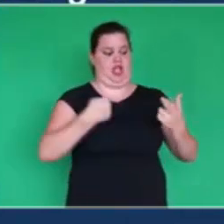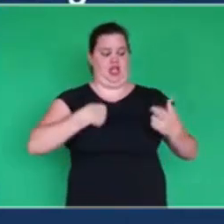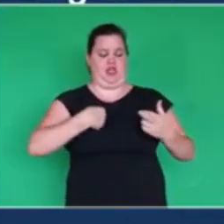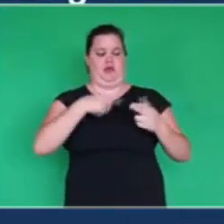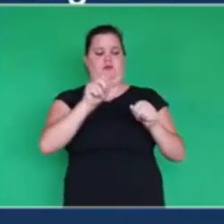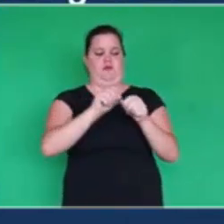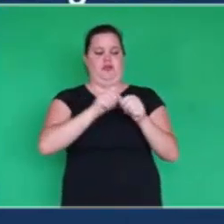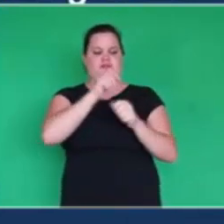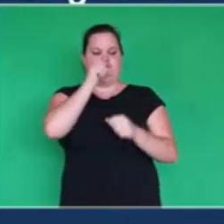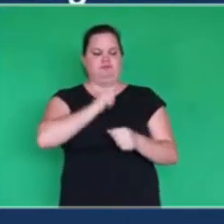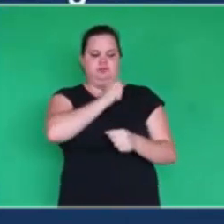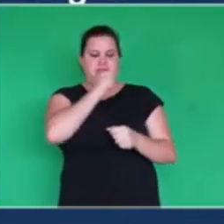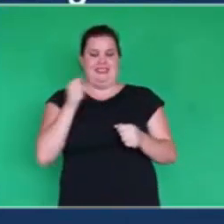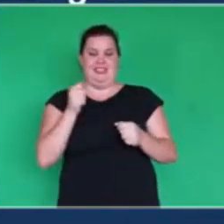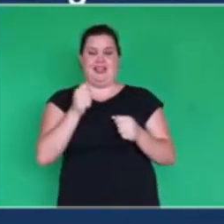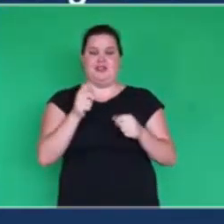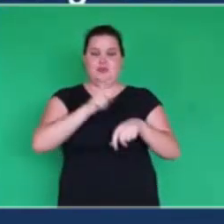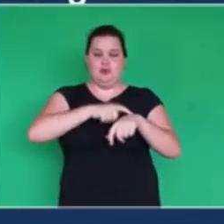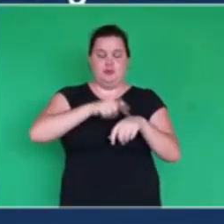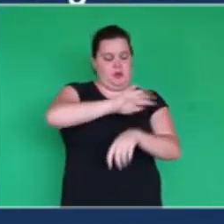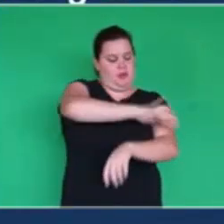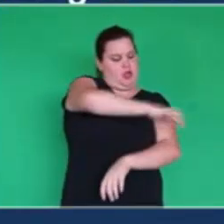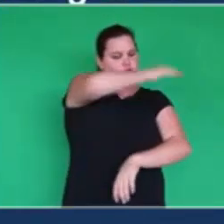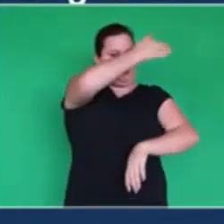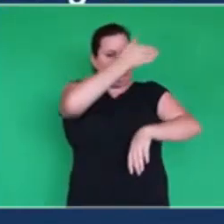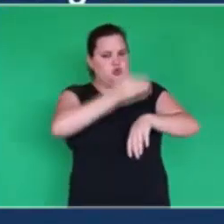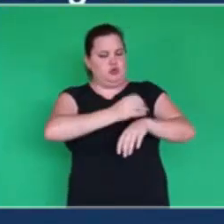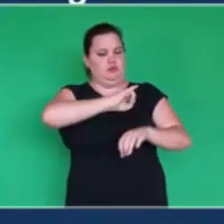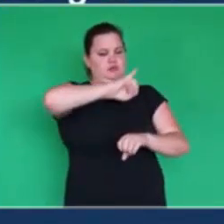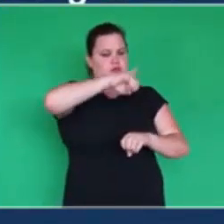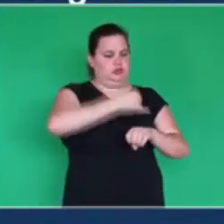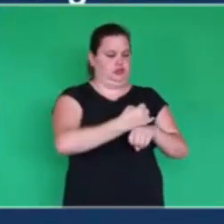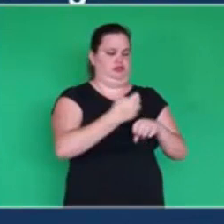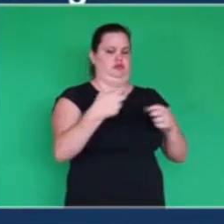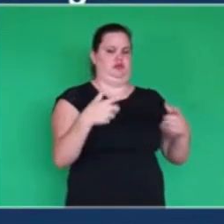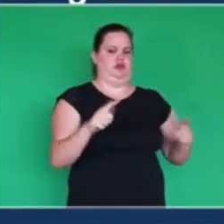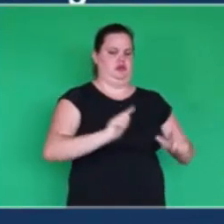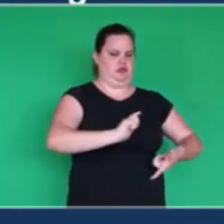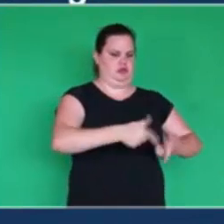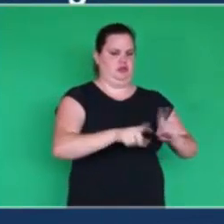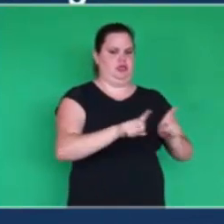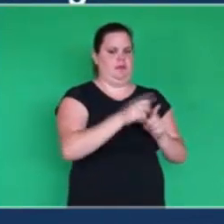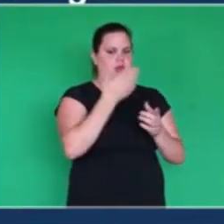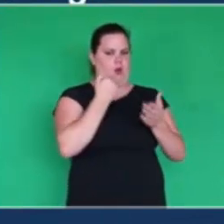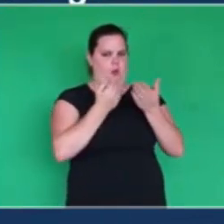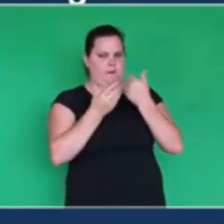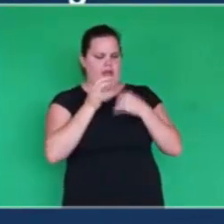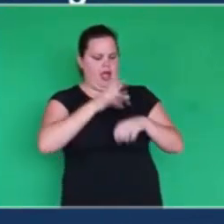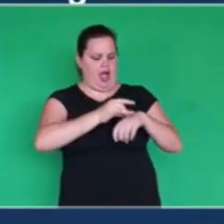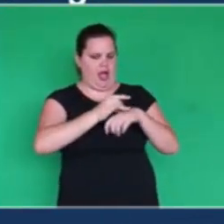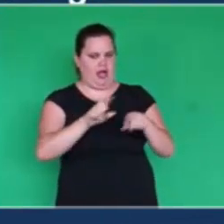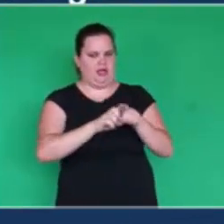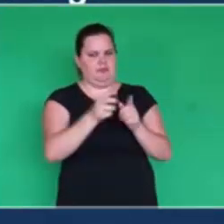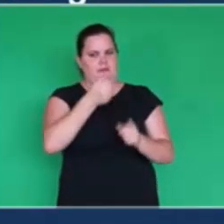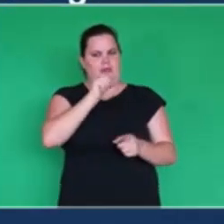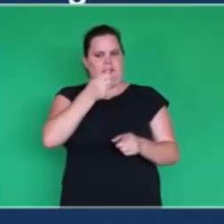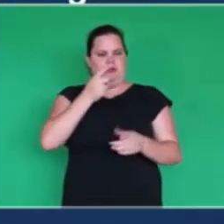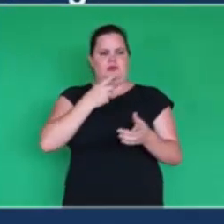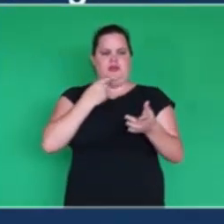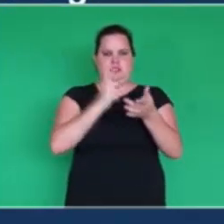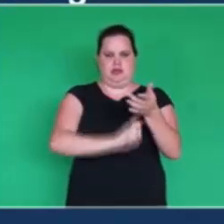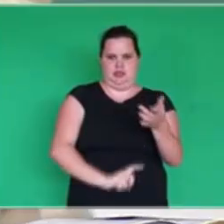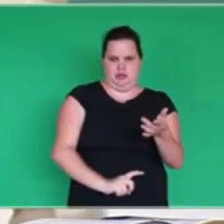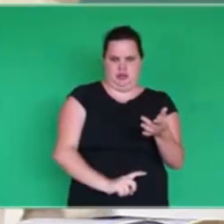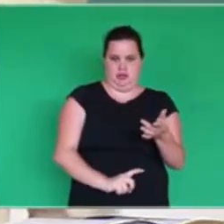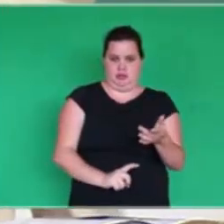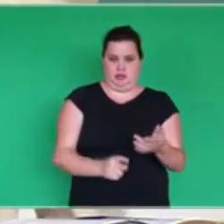calling to all the birds in heaven, the same banquets we see in the book of Revelation. Let